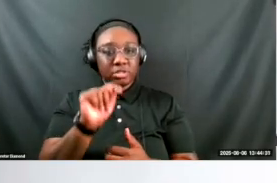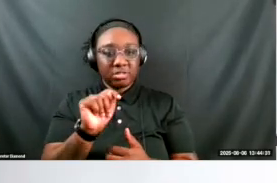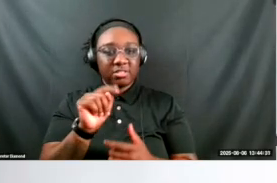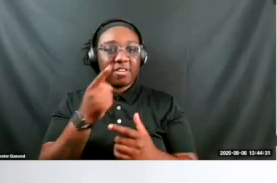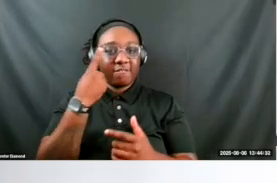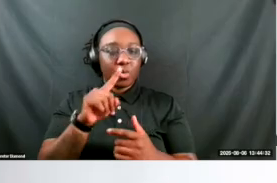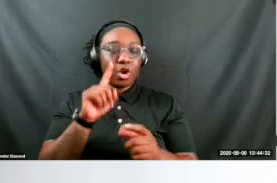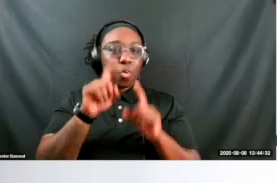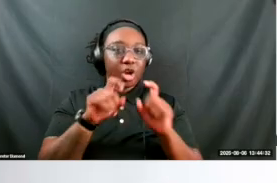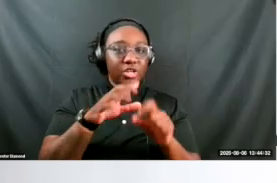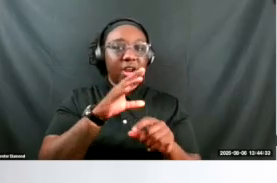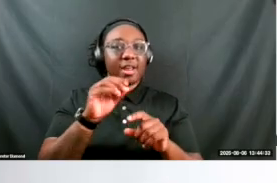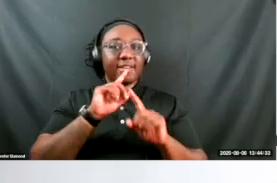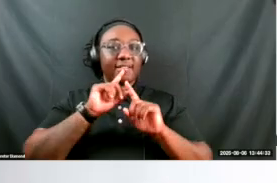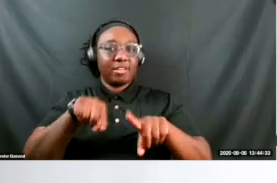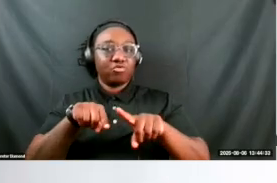Thank you, Tiffany.